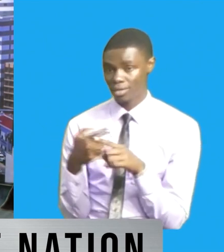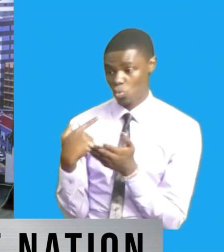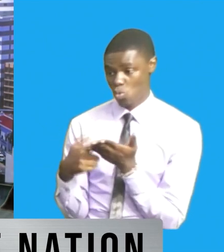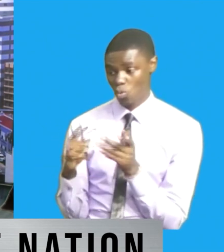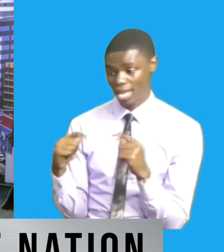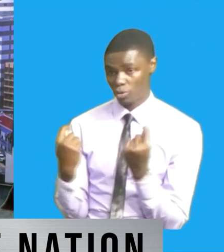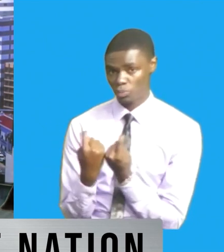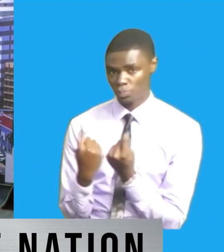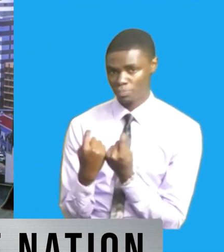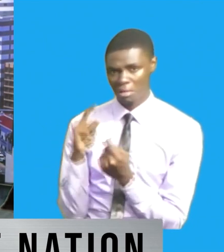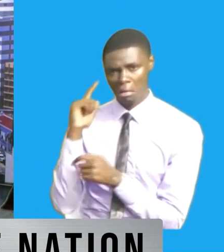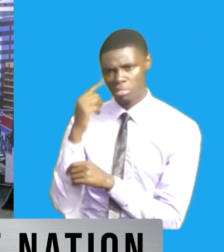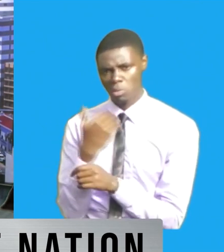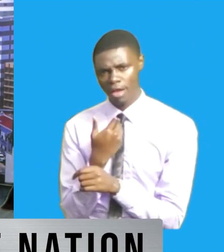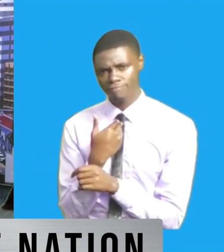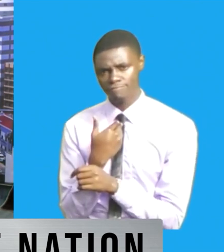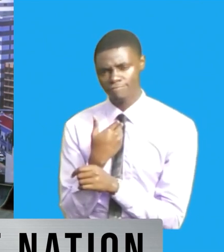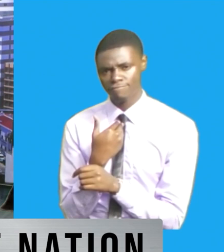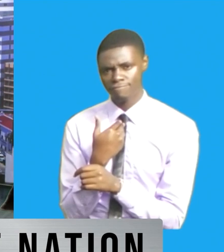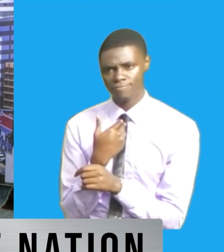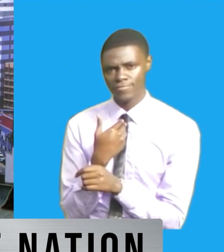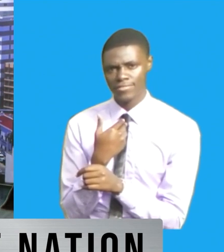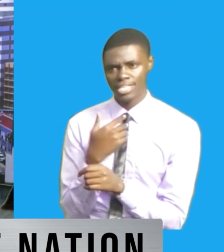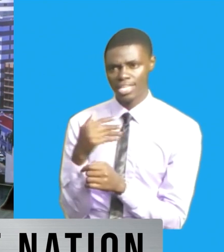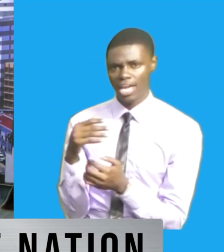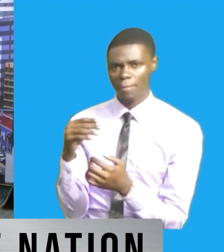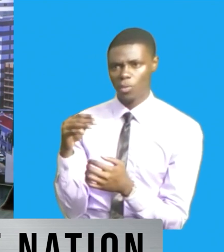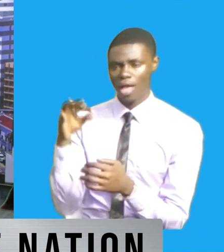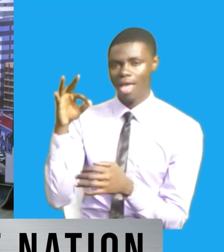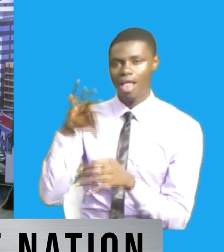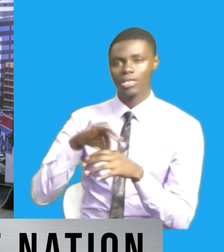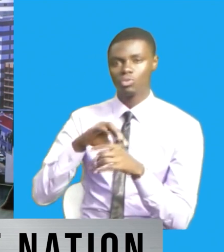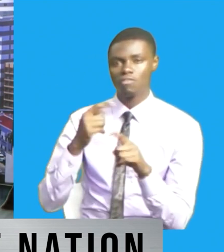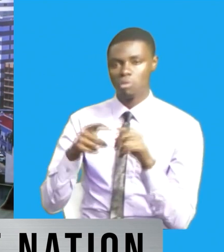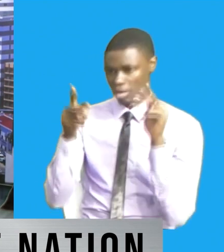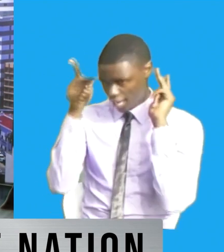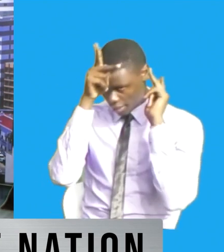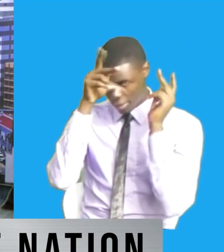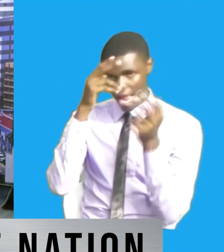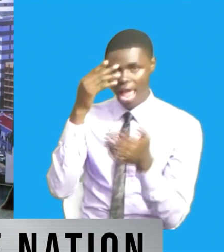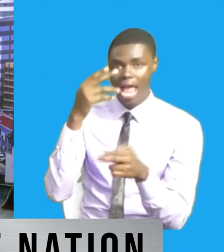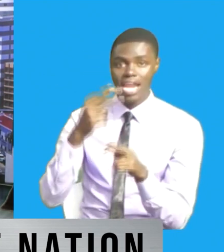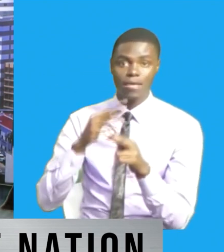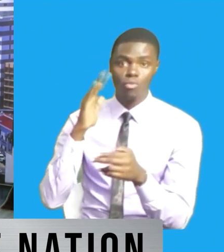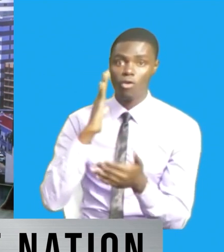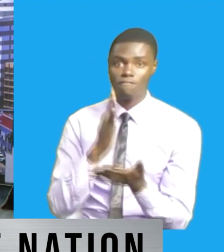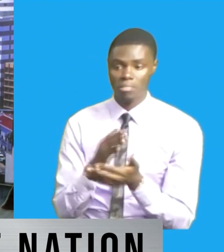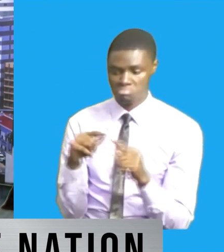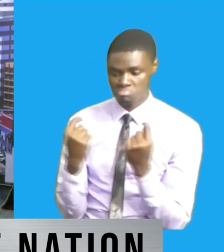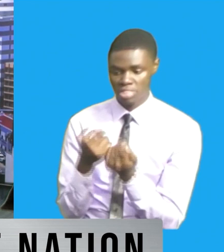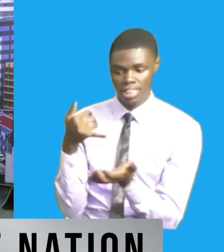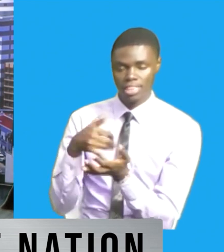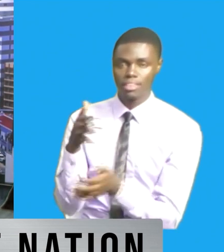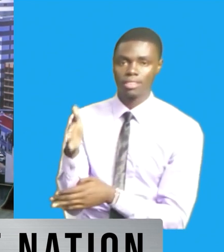team. I think uko na ule ameelektiwa kutoka Kakamega. I'll confirm the name. Okay. I think he is in the team. I'll